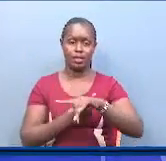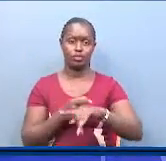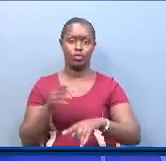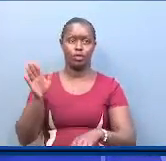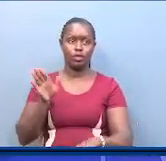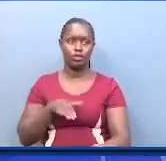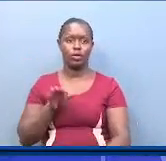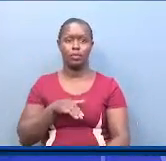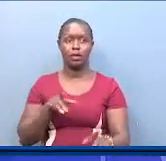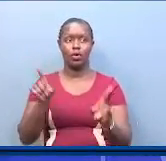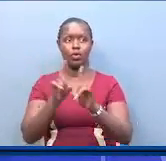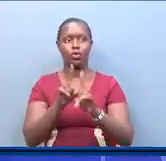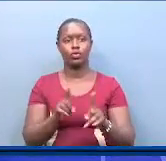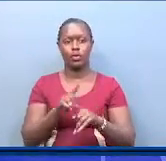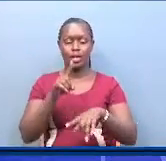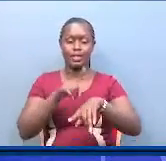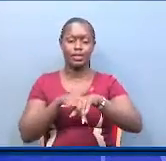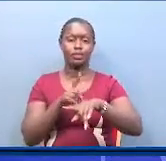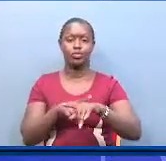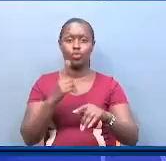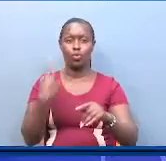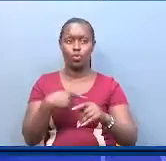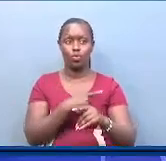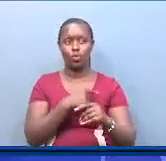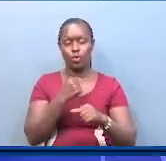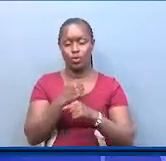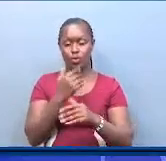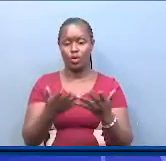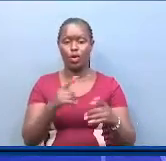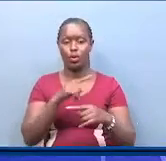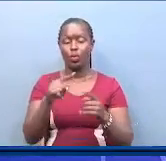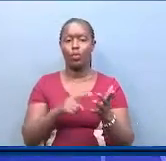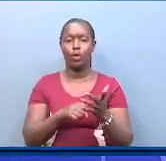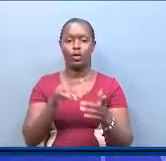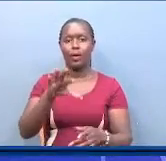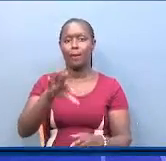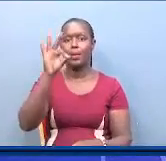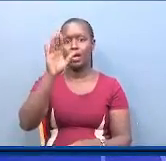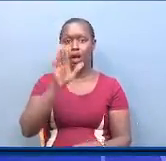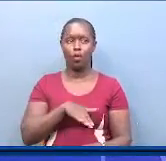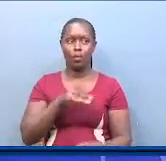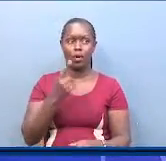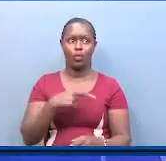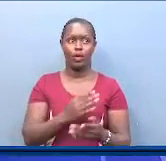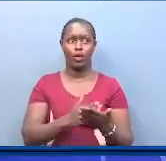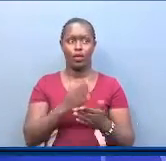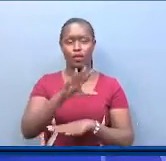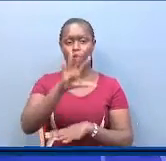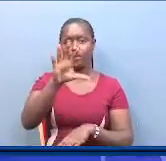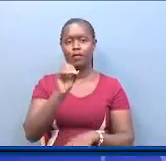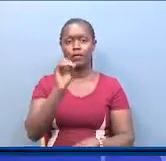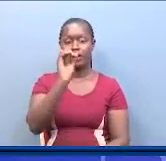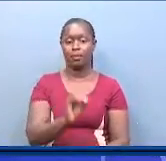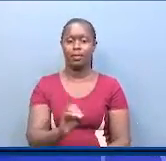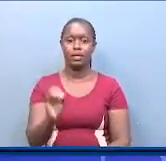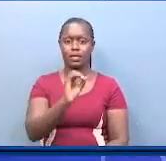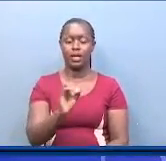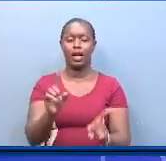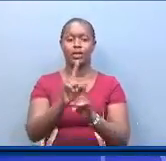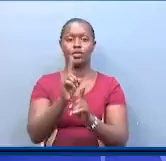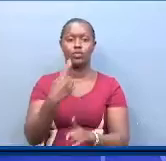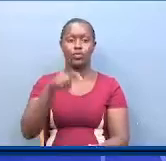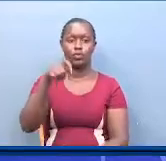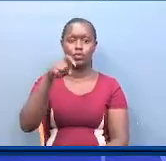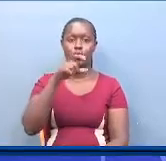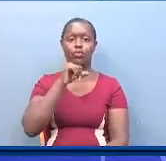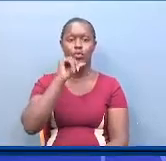women. And the season we are in is that when you pick a woman, in this country, we are over 50%. And we should not